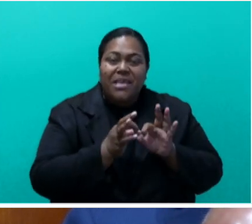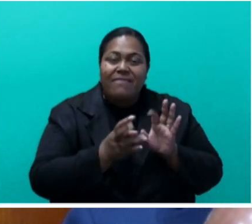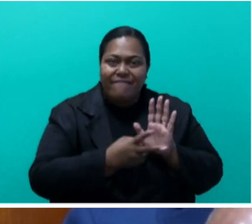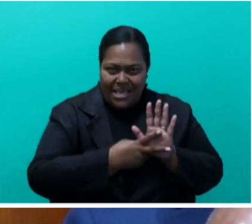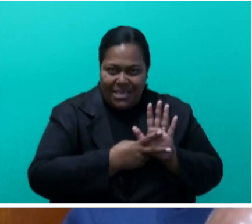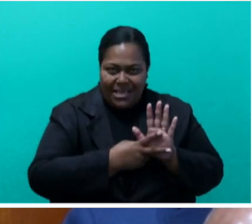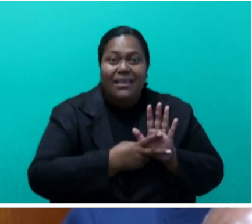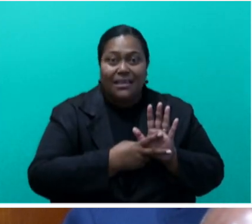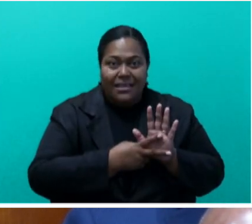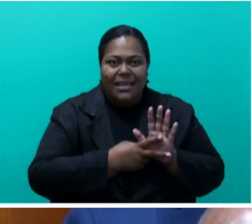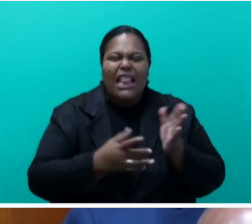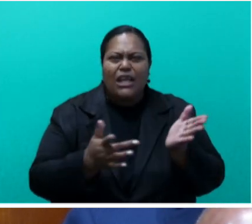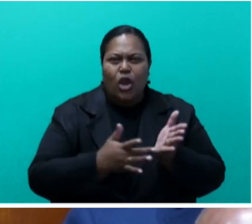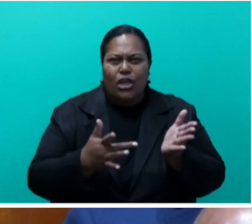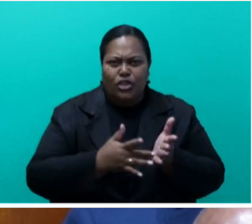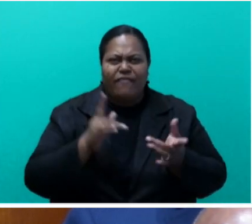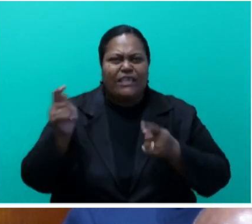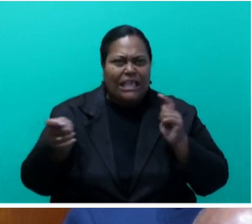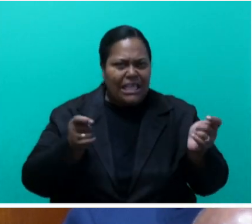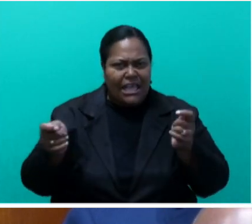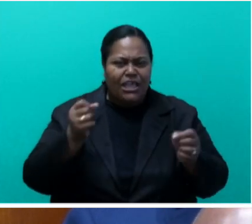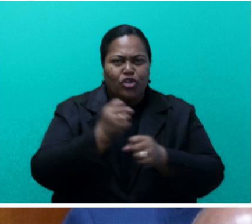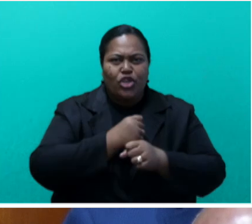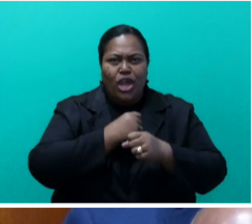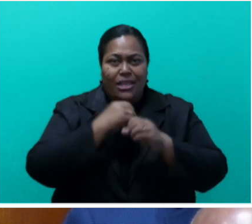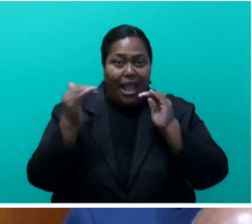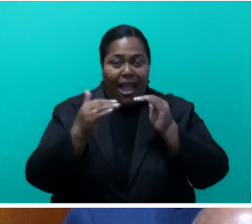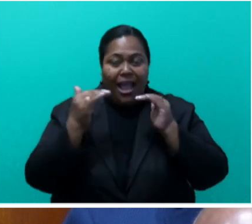Honorable Speaker, is now the crime of the 21st century.